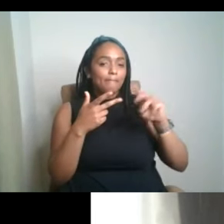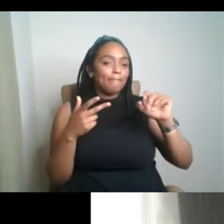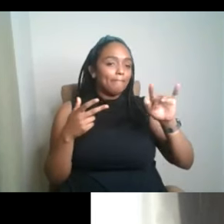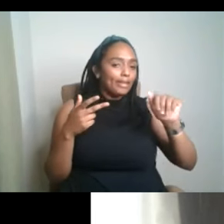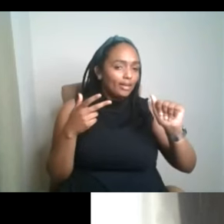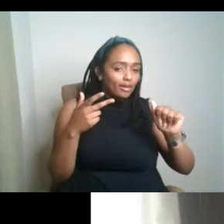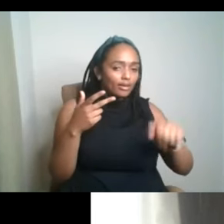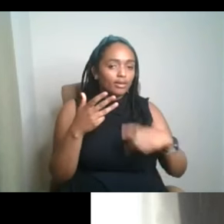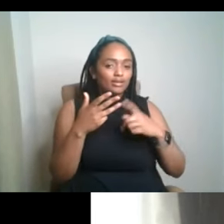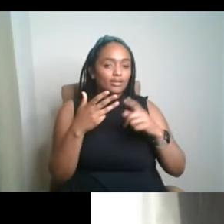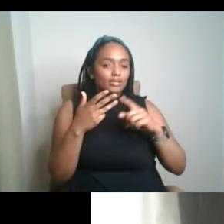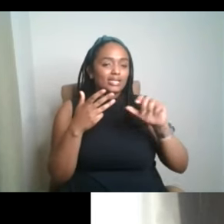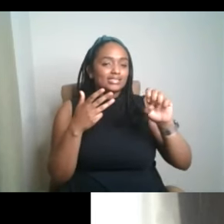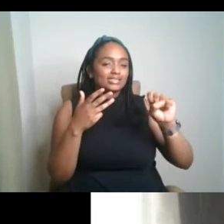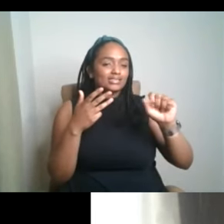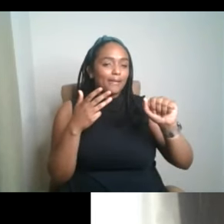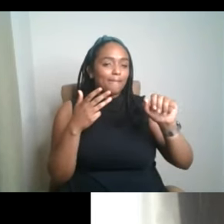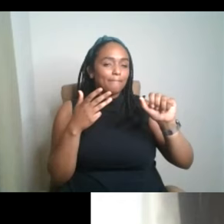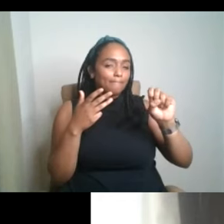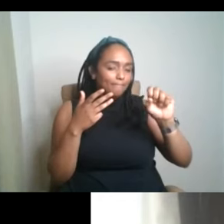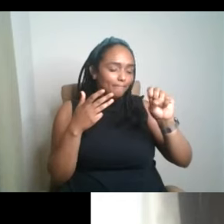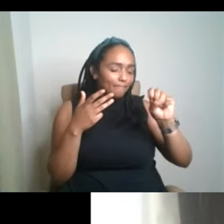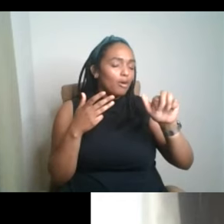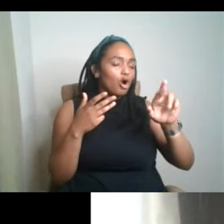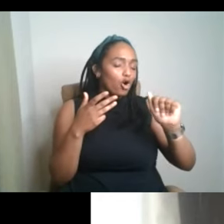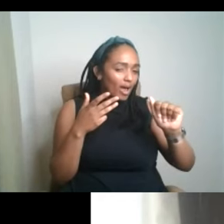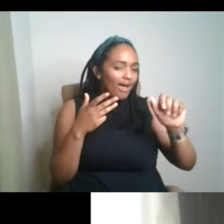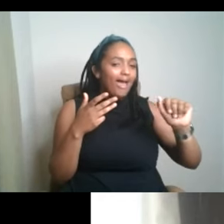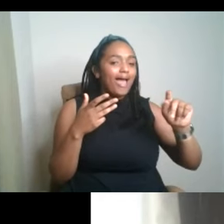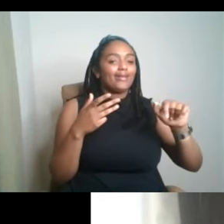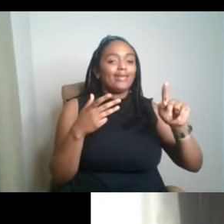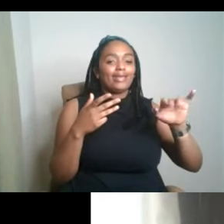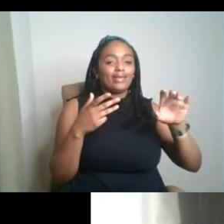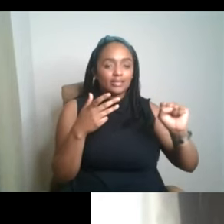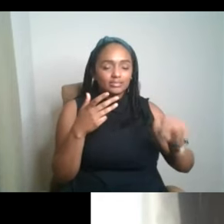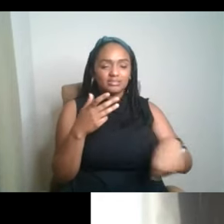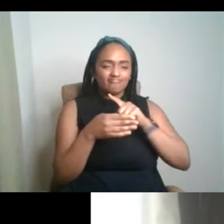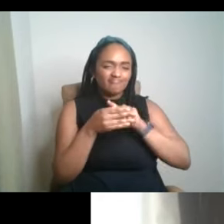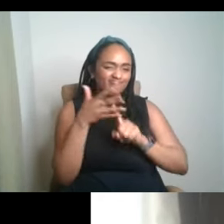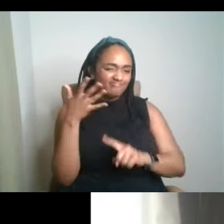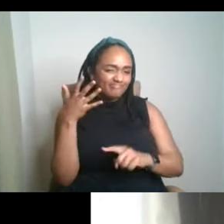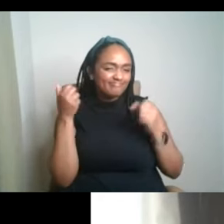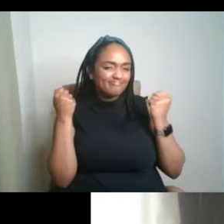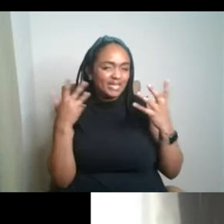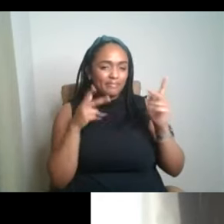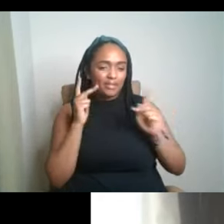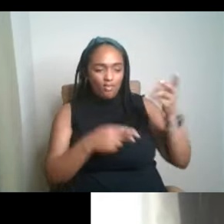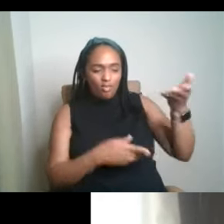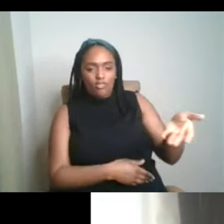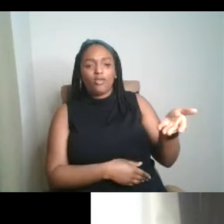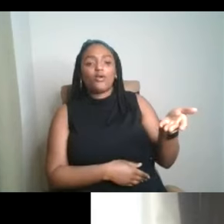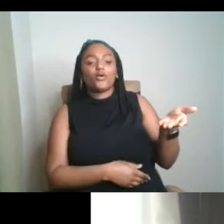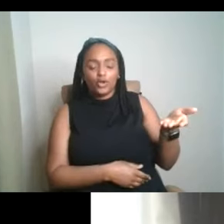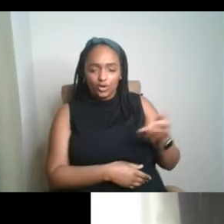Samara Atkins, like, you know, Paula Dewar, like so many people there that really each had